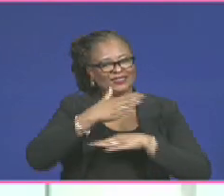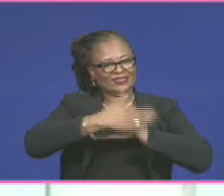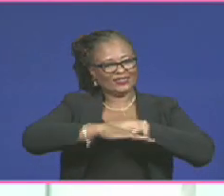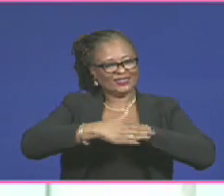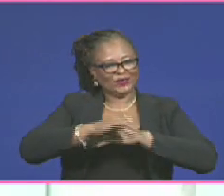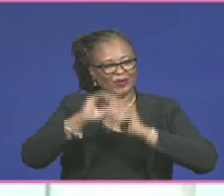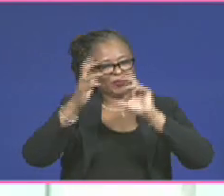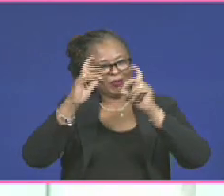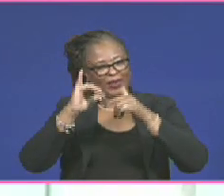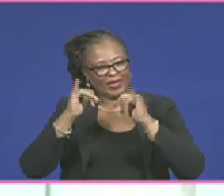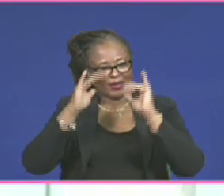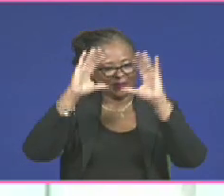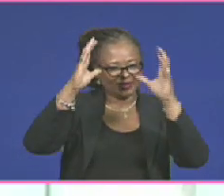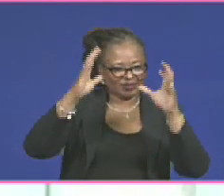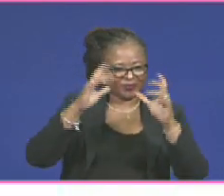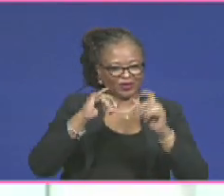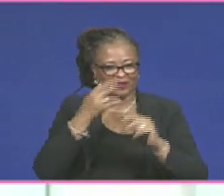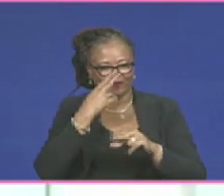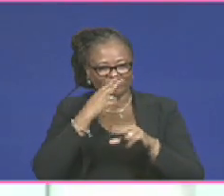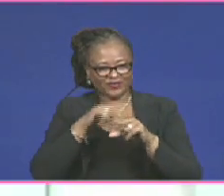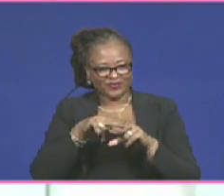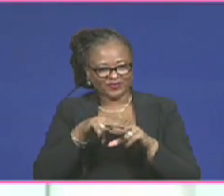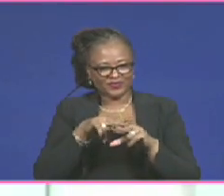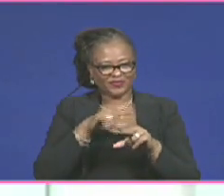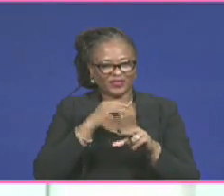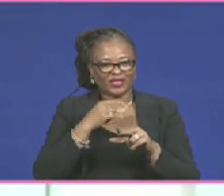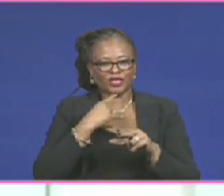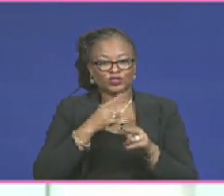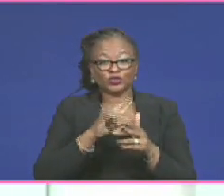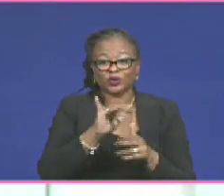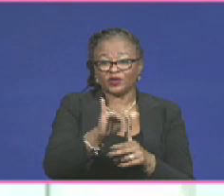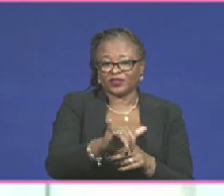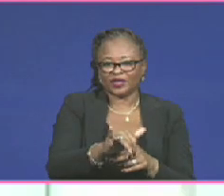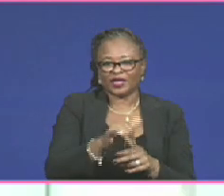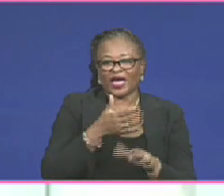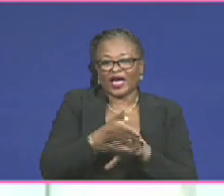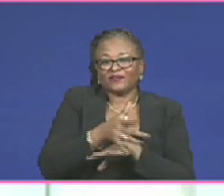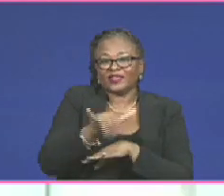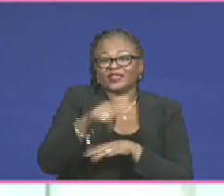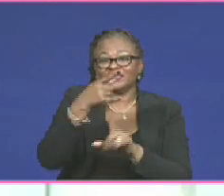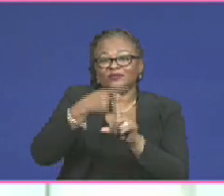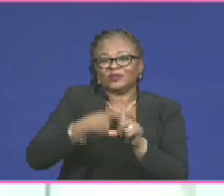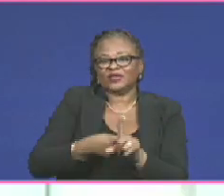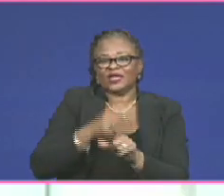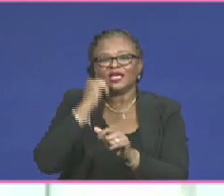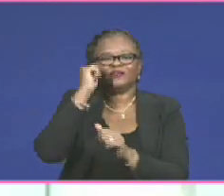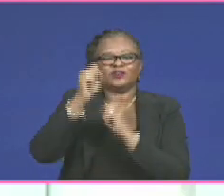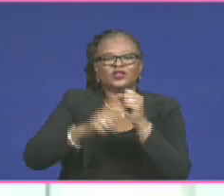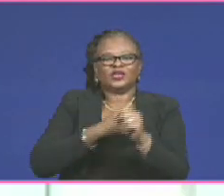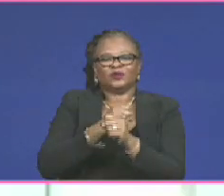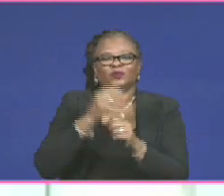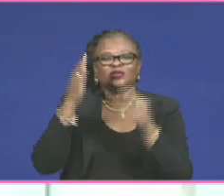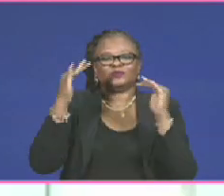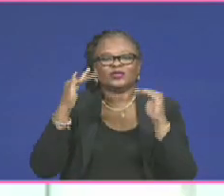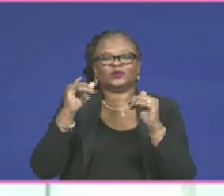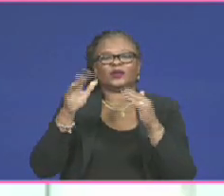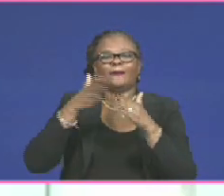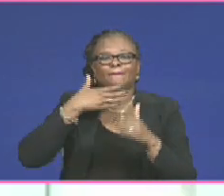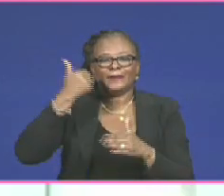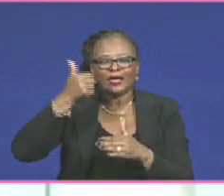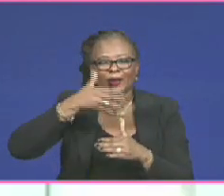playing basketball, make sure that you have some fun. And I assure you that after this one, every year we expect that it will get even